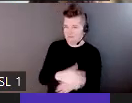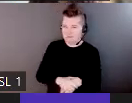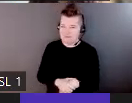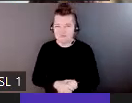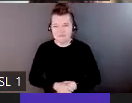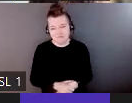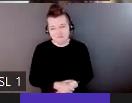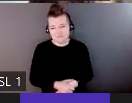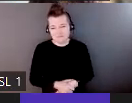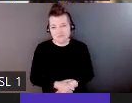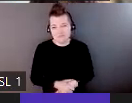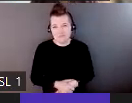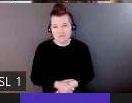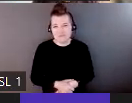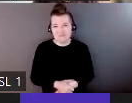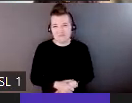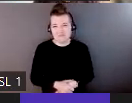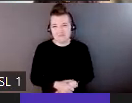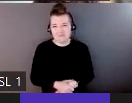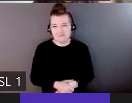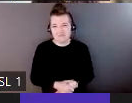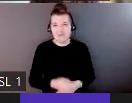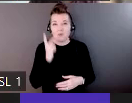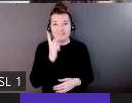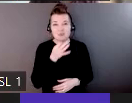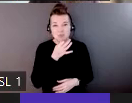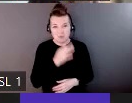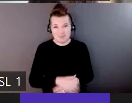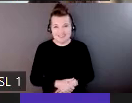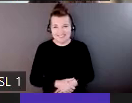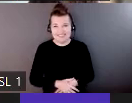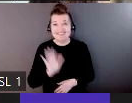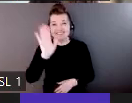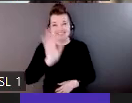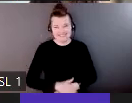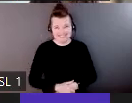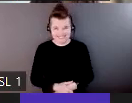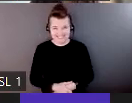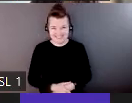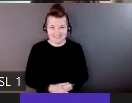Be well, everyone. Be safe. We'll see you back at the conference shortly. Bye-bye.